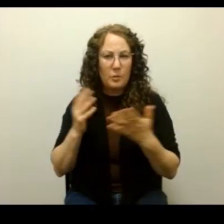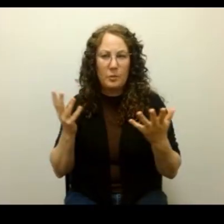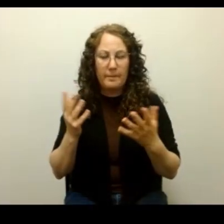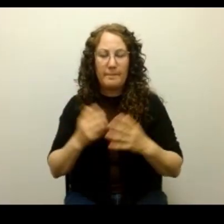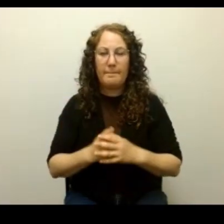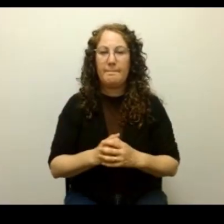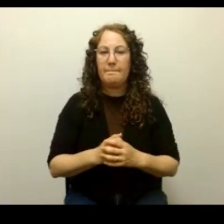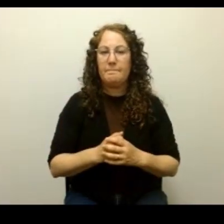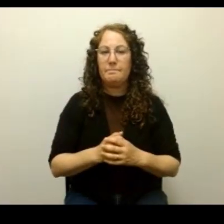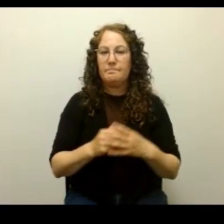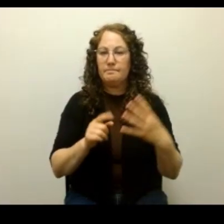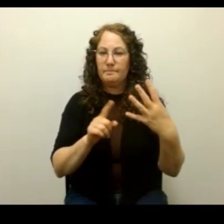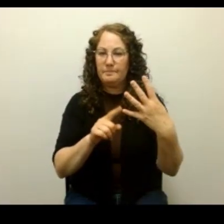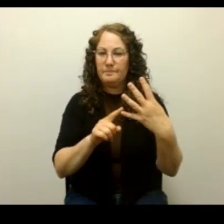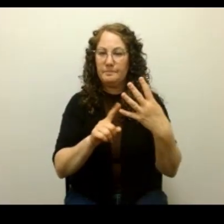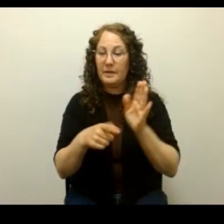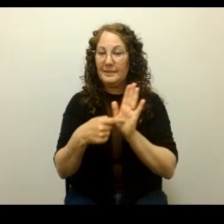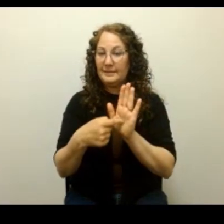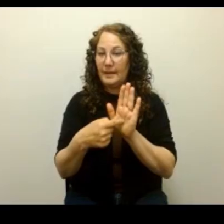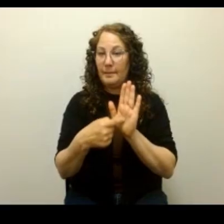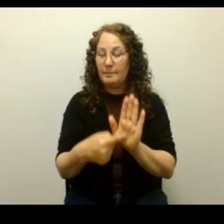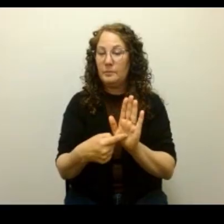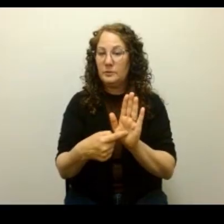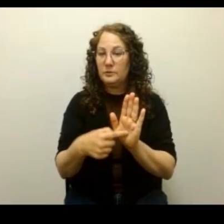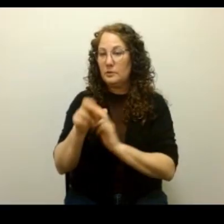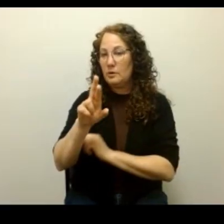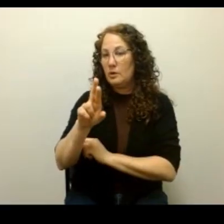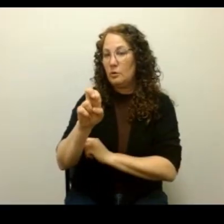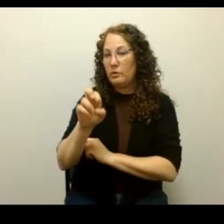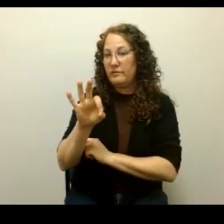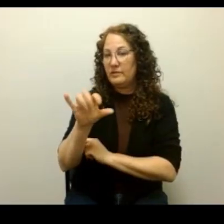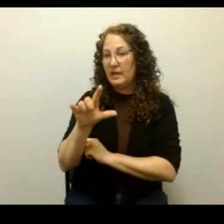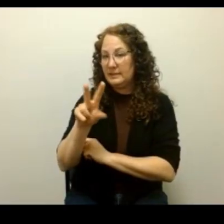Examples of reflective writing.